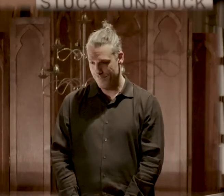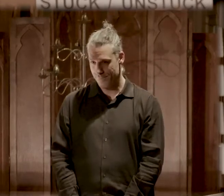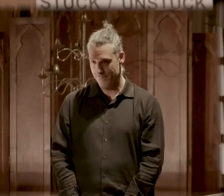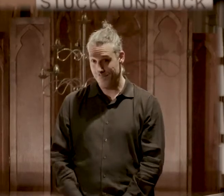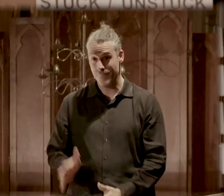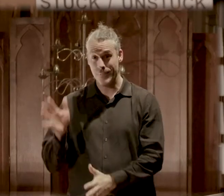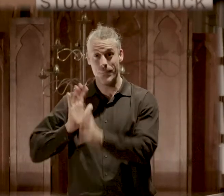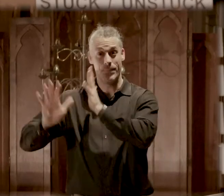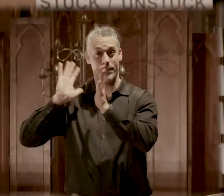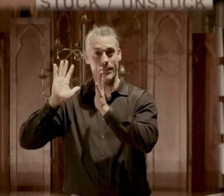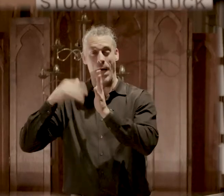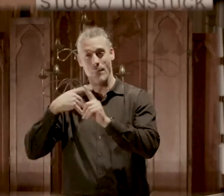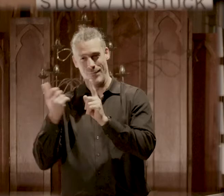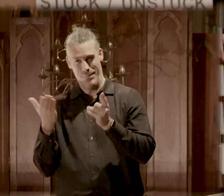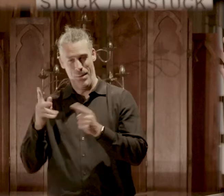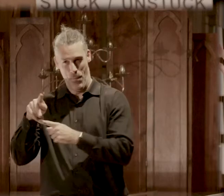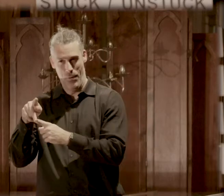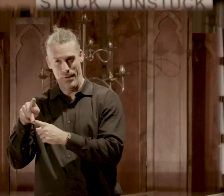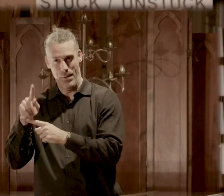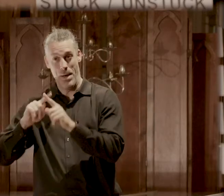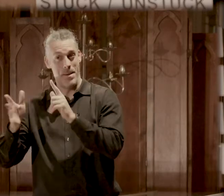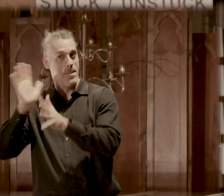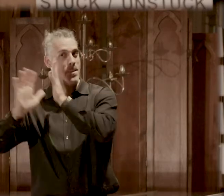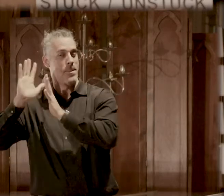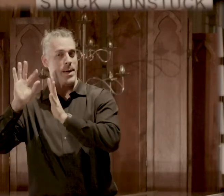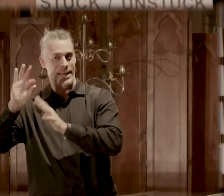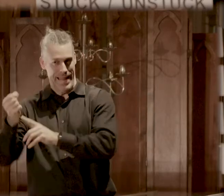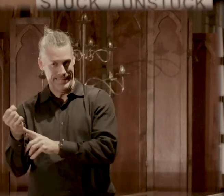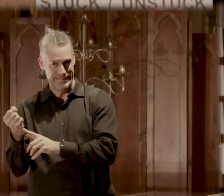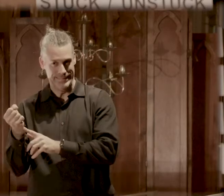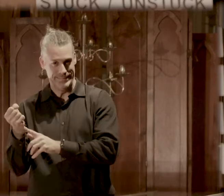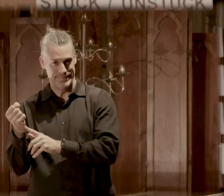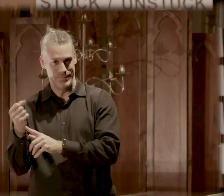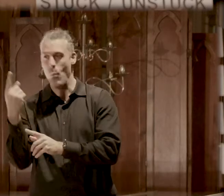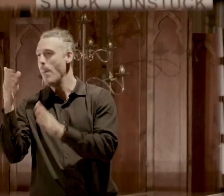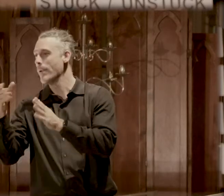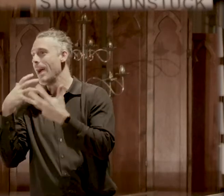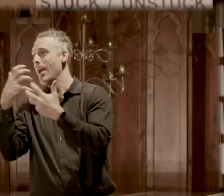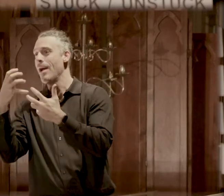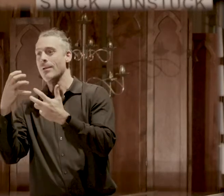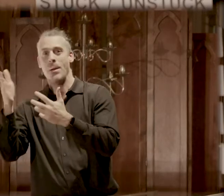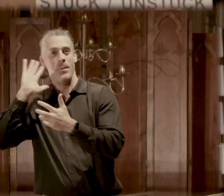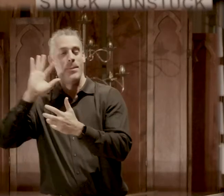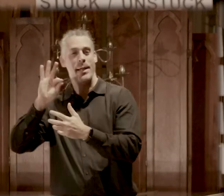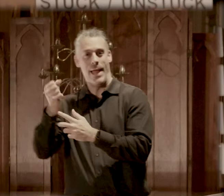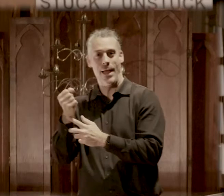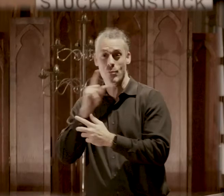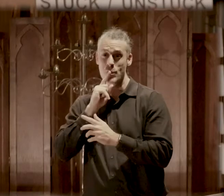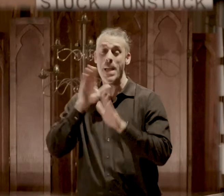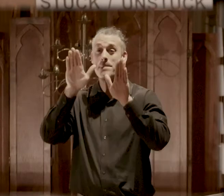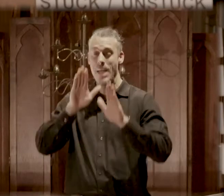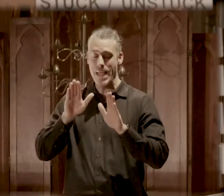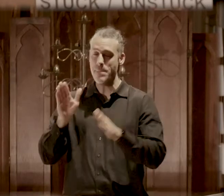In the 90s here in Portland. I'm from Portland. Thank you. Thank you. Thank you. In the 90s here,